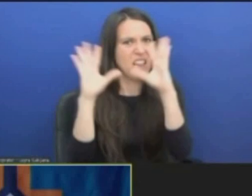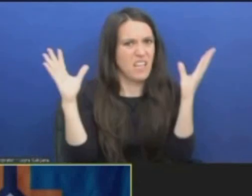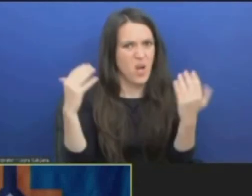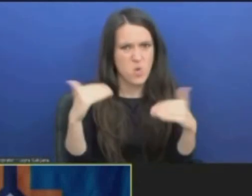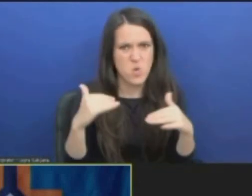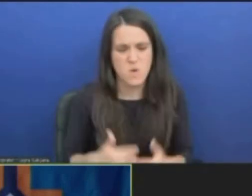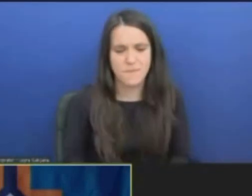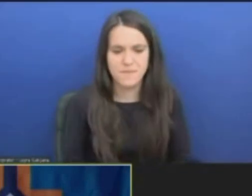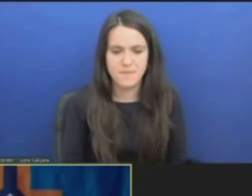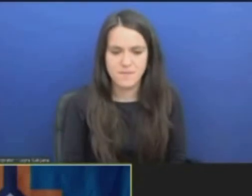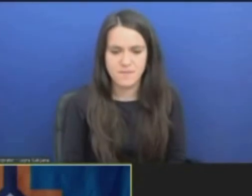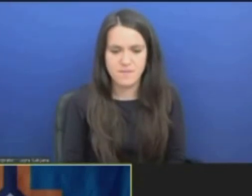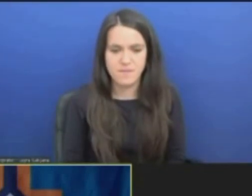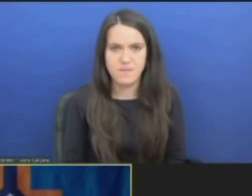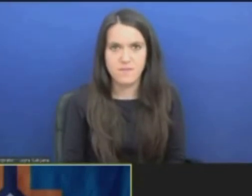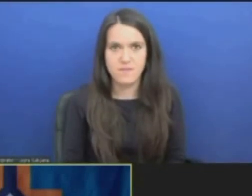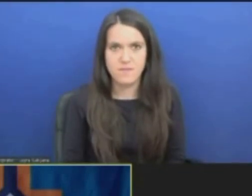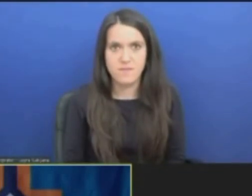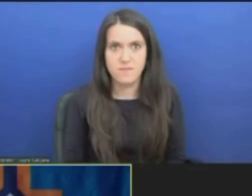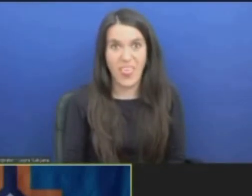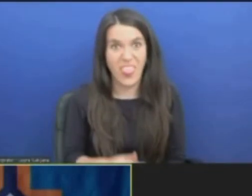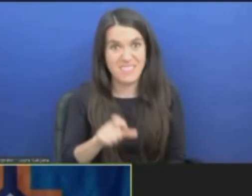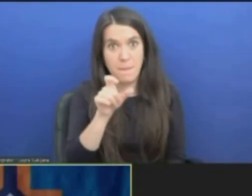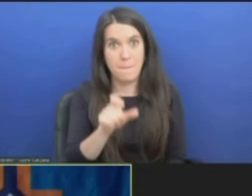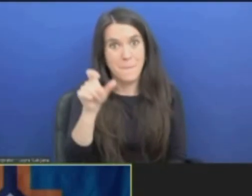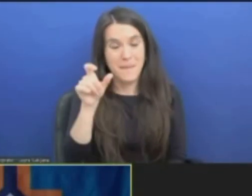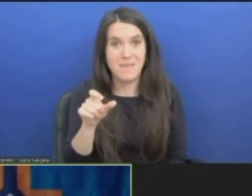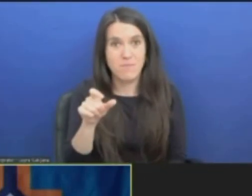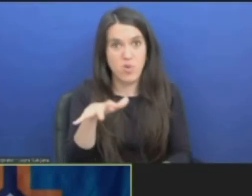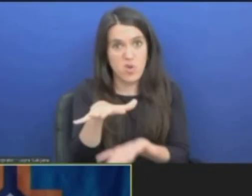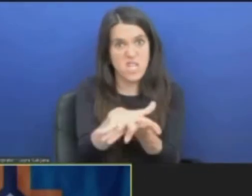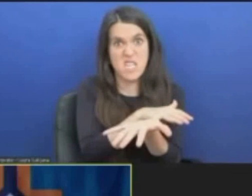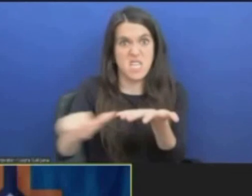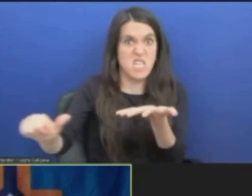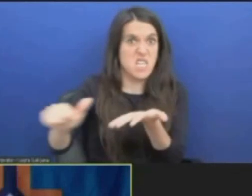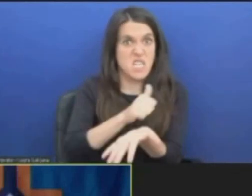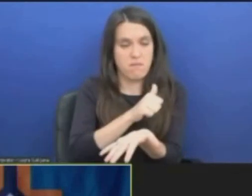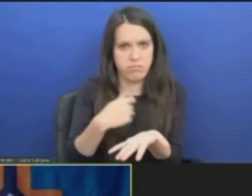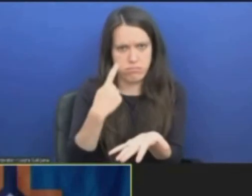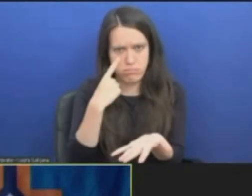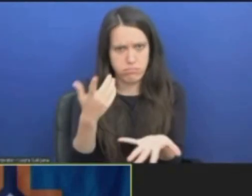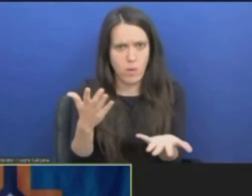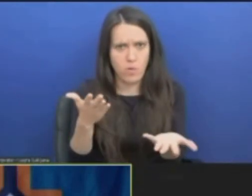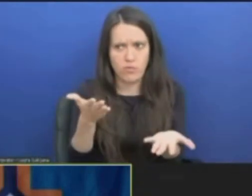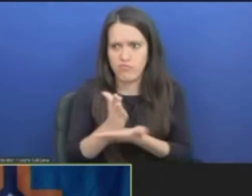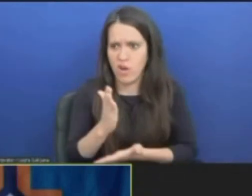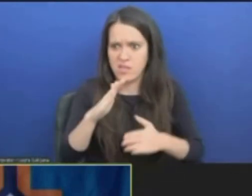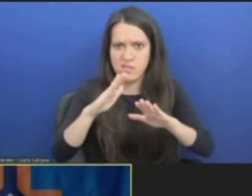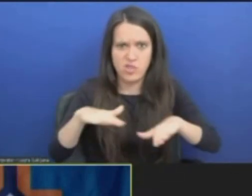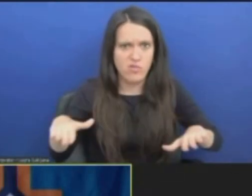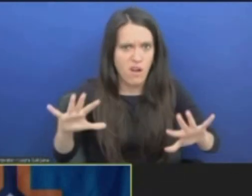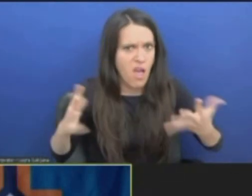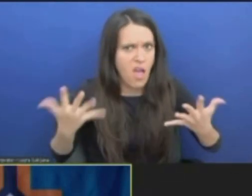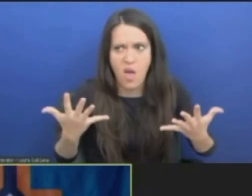These are people who have escaped the genocide. In this context, what do the rights of children mean? What can we expect